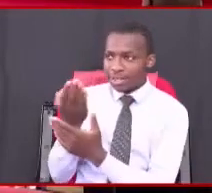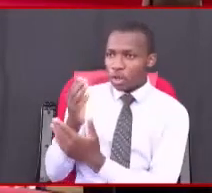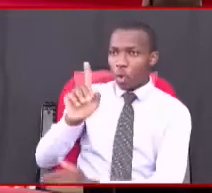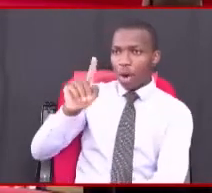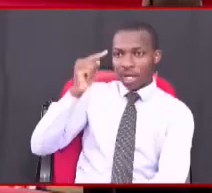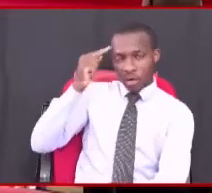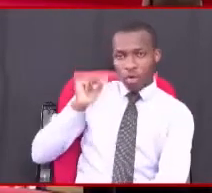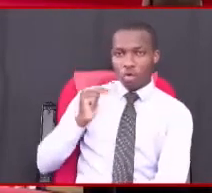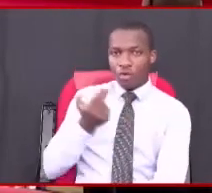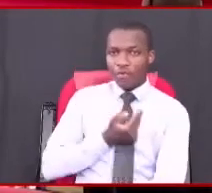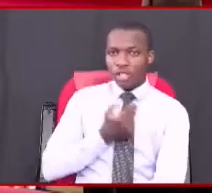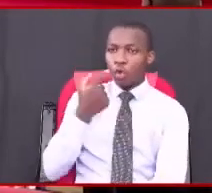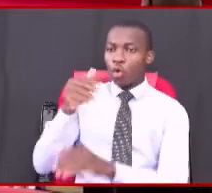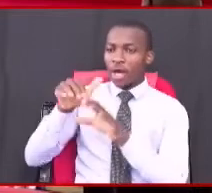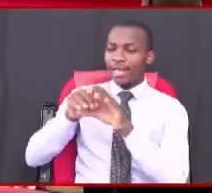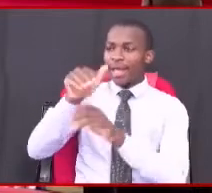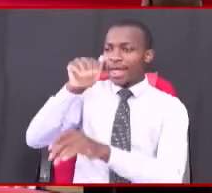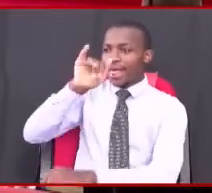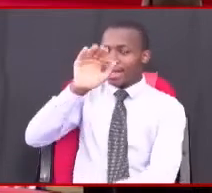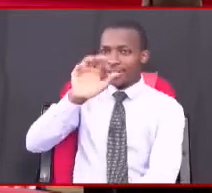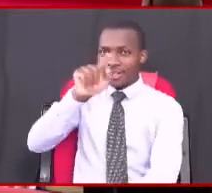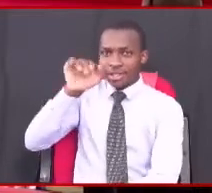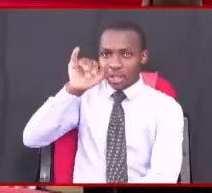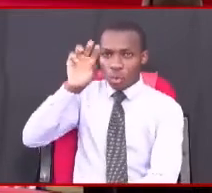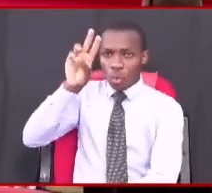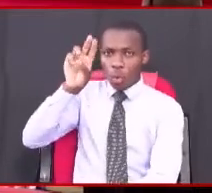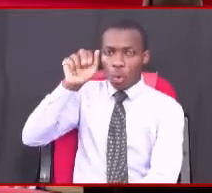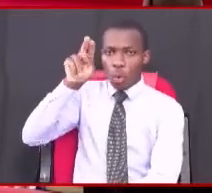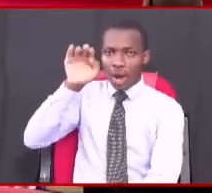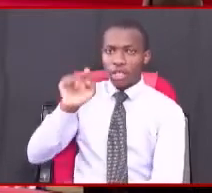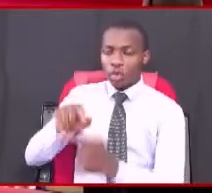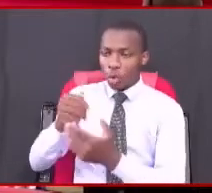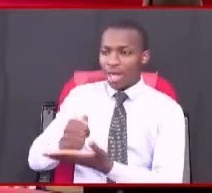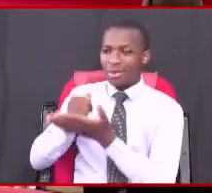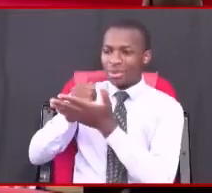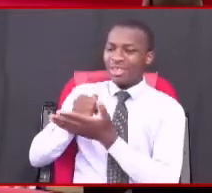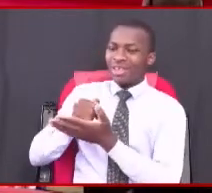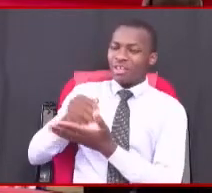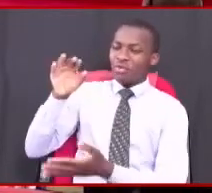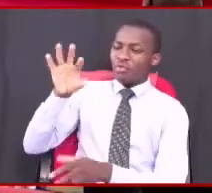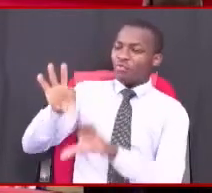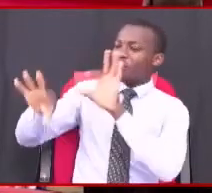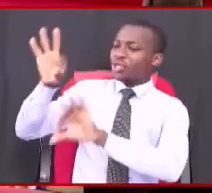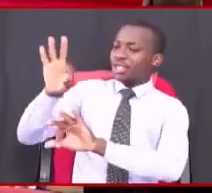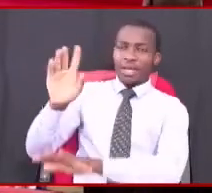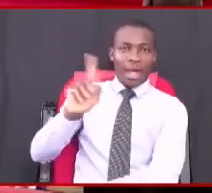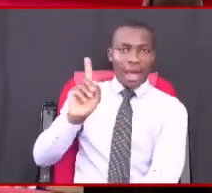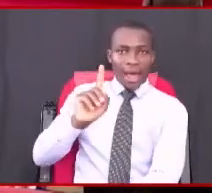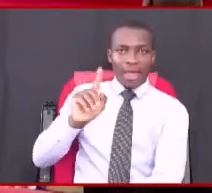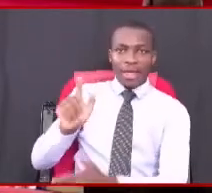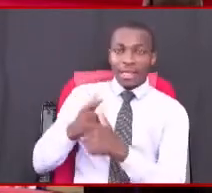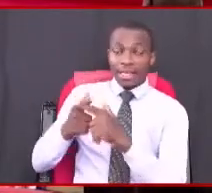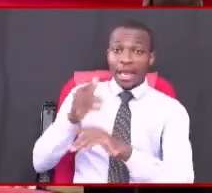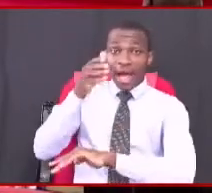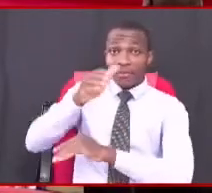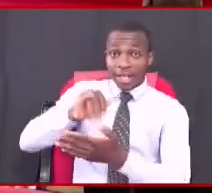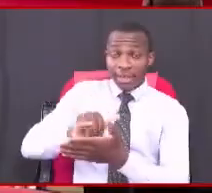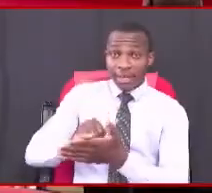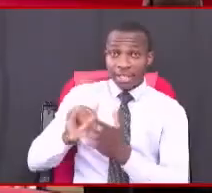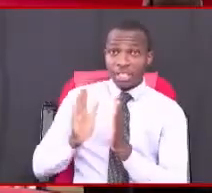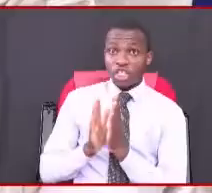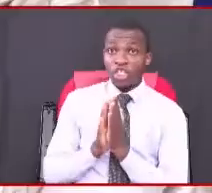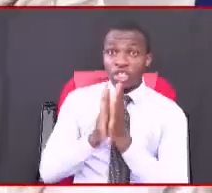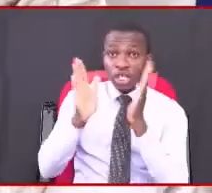AIC's Ziwani to help us. We never voted. And after that, General Lazarus